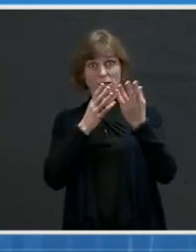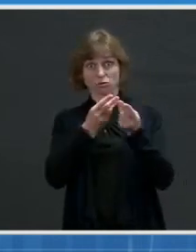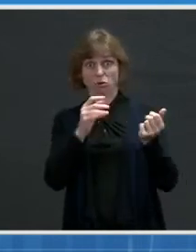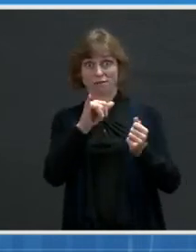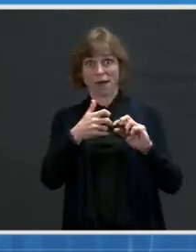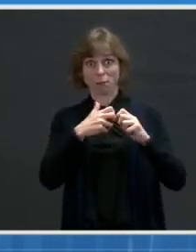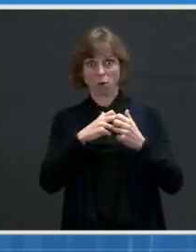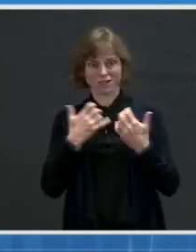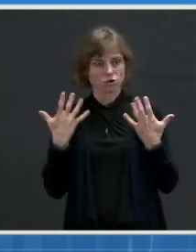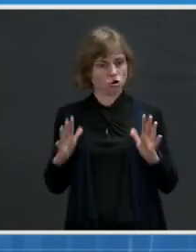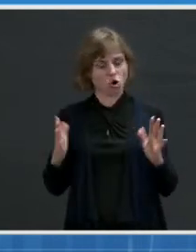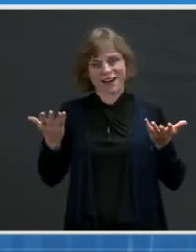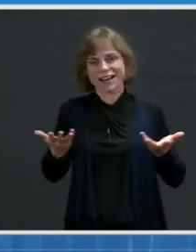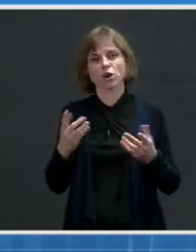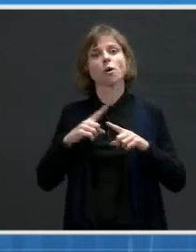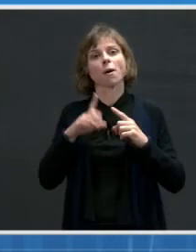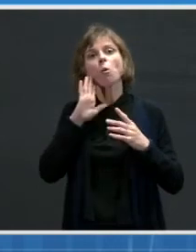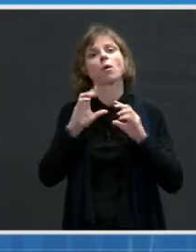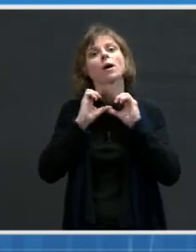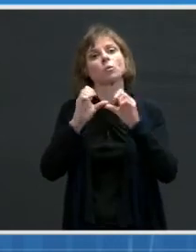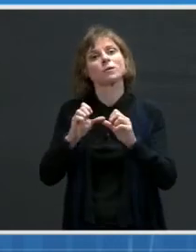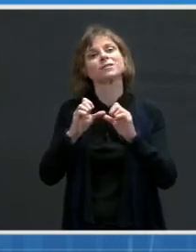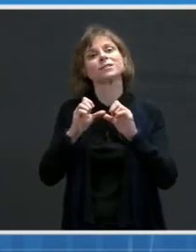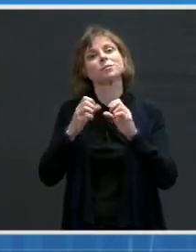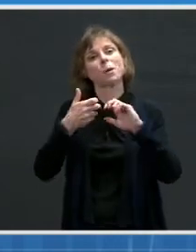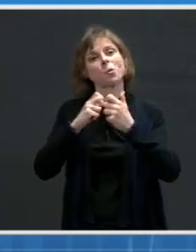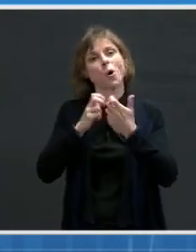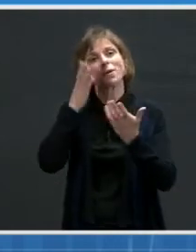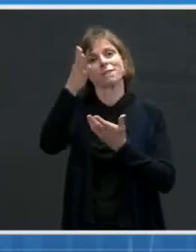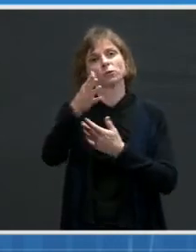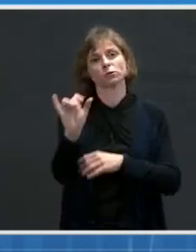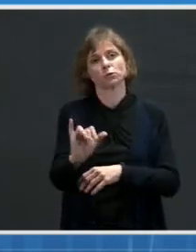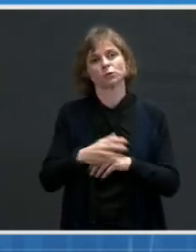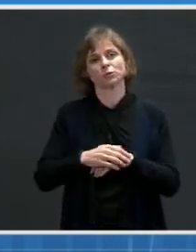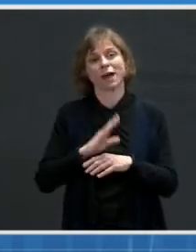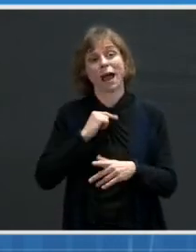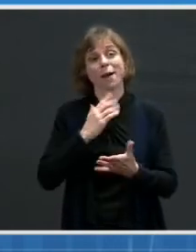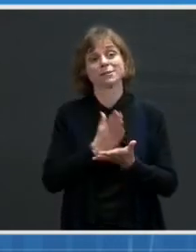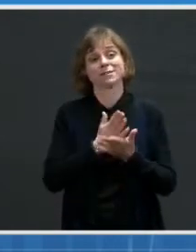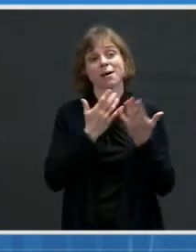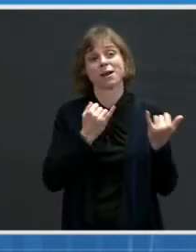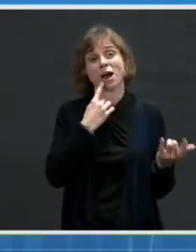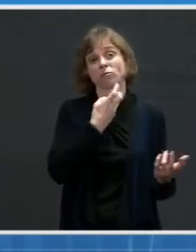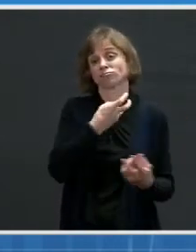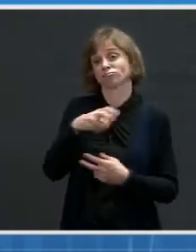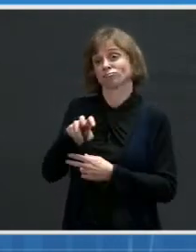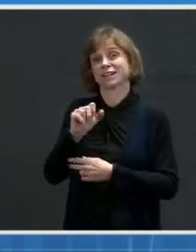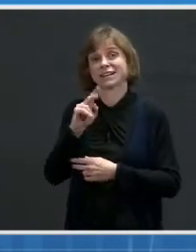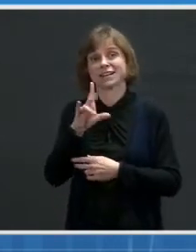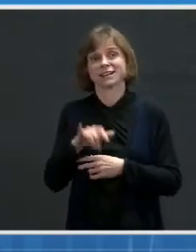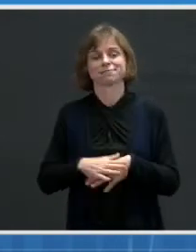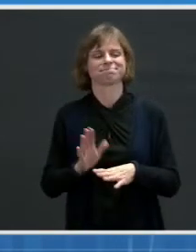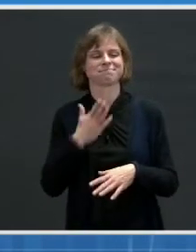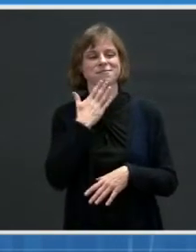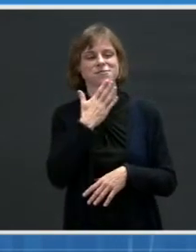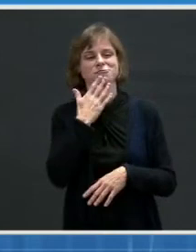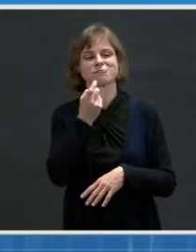be a problem in the future. I'll stop there and back to you, Andy. Thank you. Thank you, Dr.